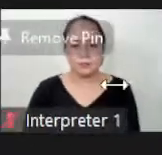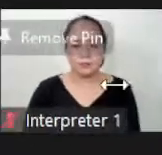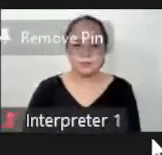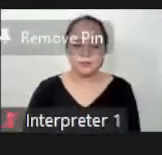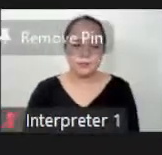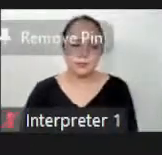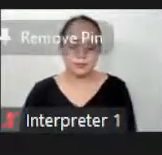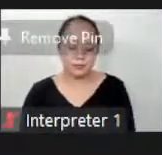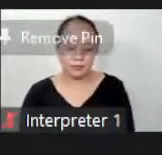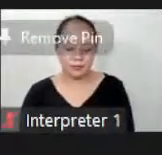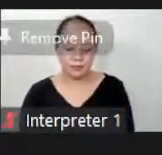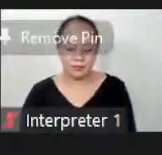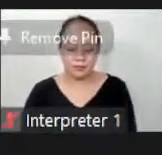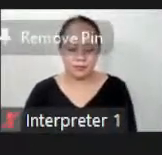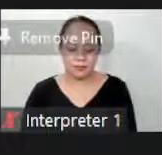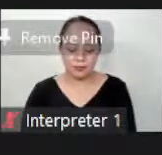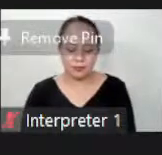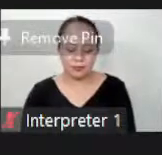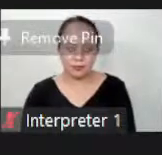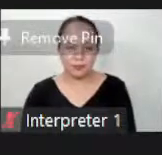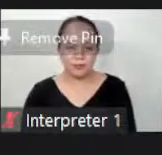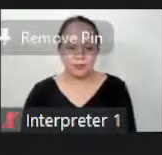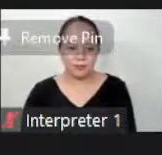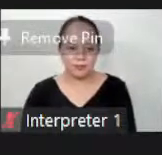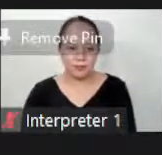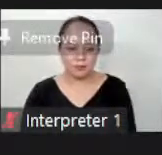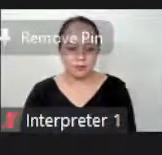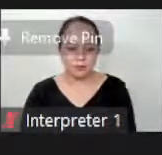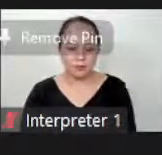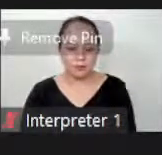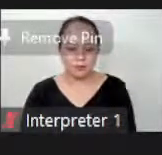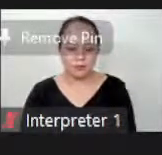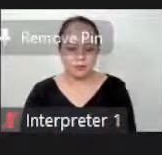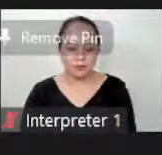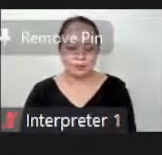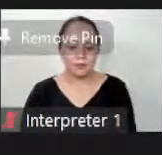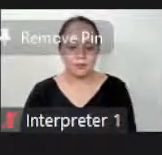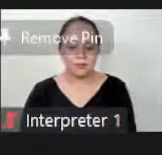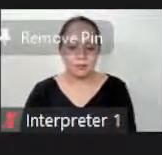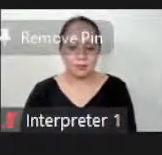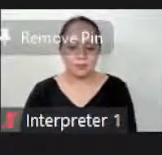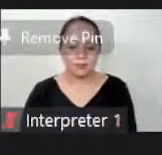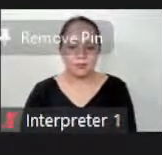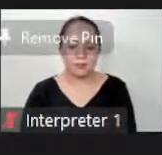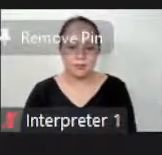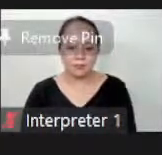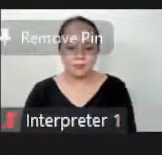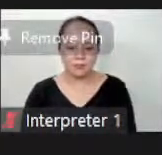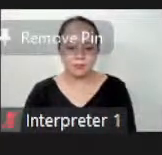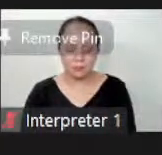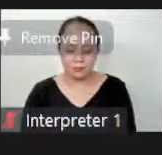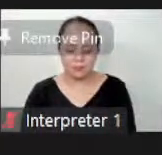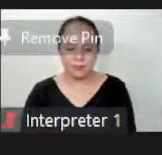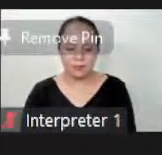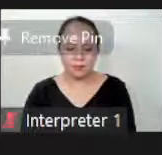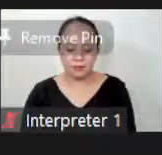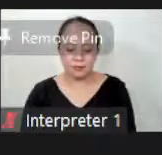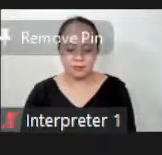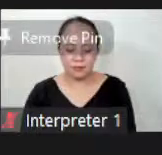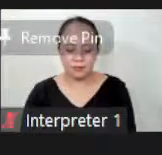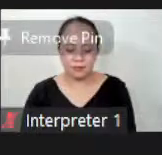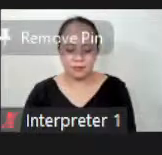Oh dang, oh my, now I can't hide. Said I knew myself, but I guess I